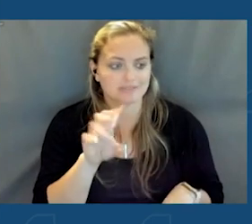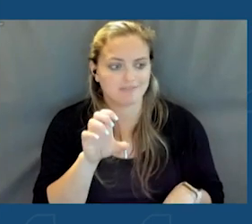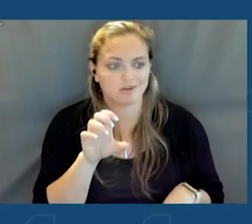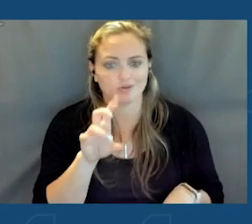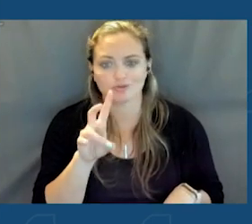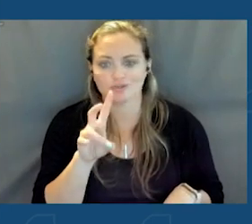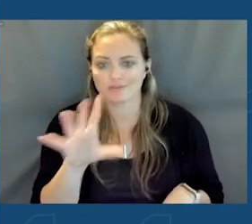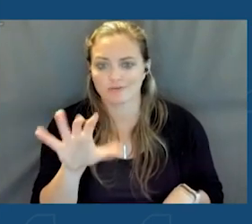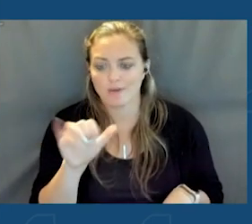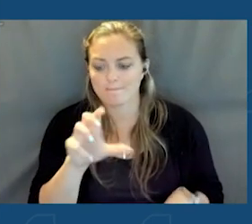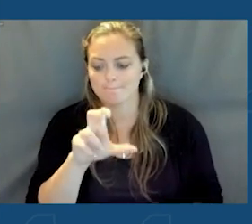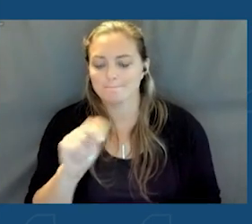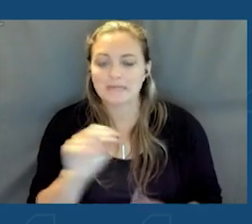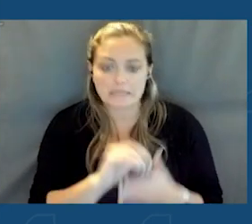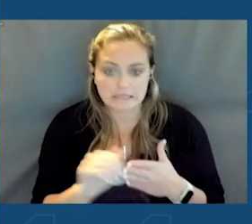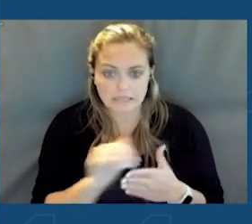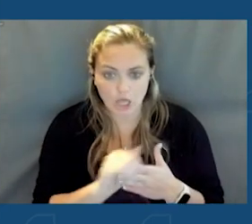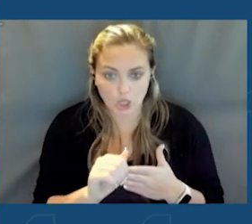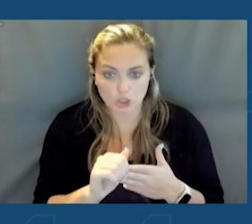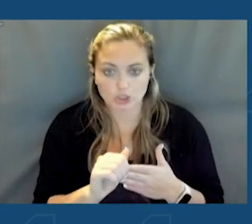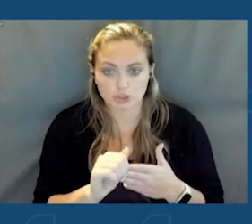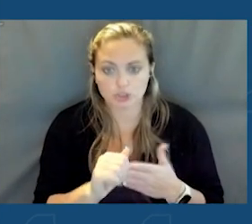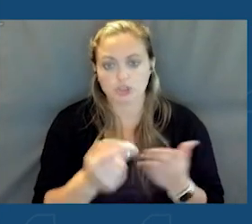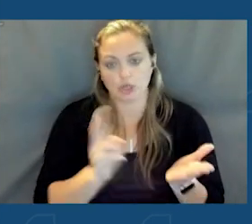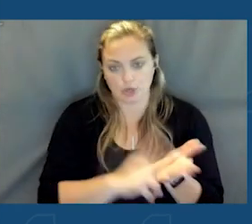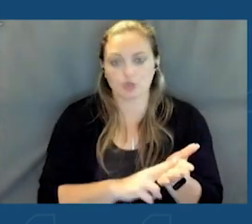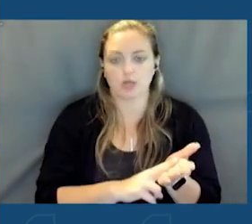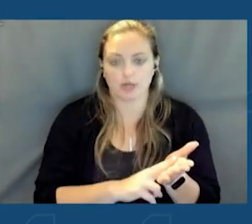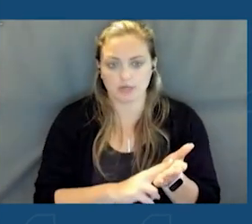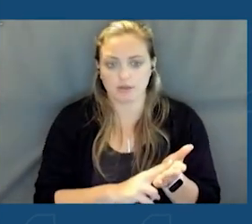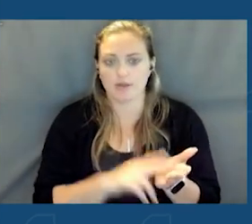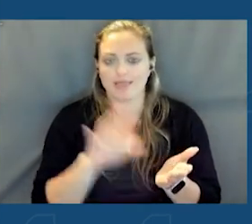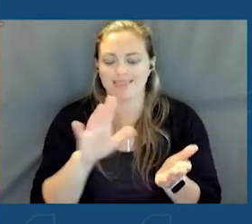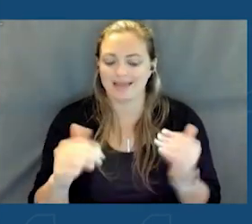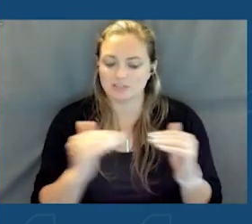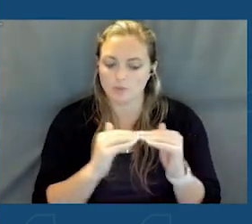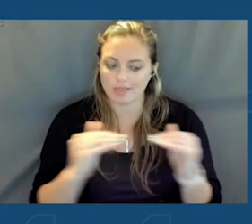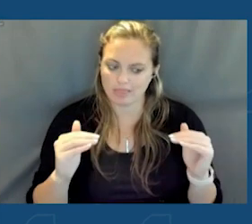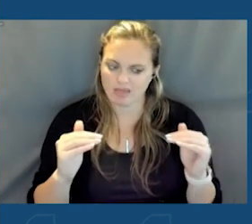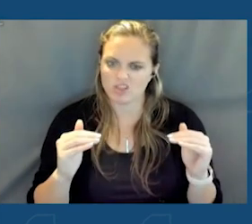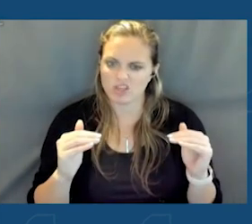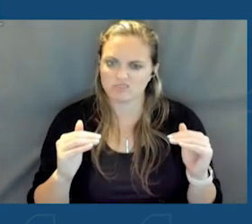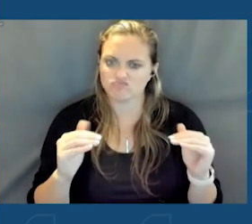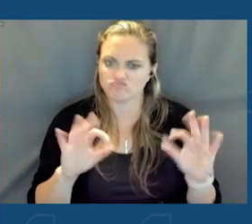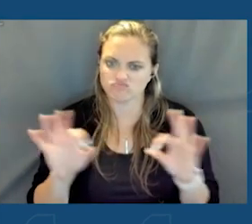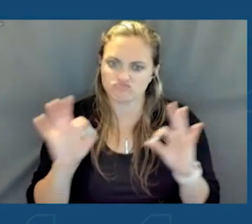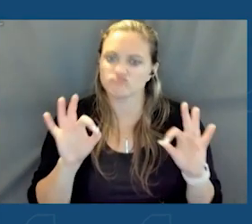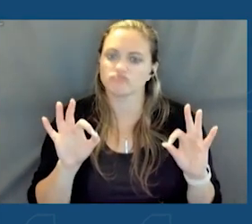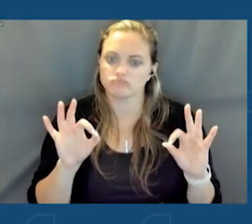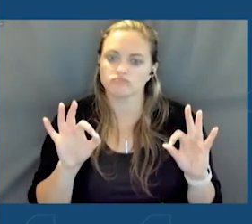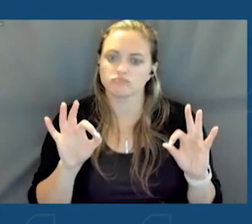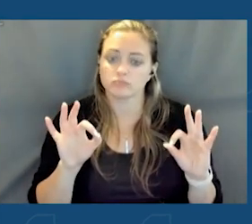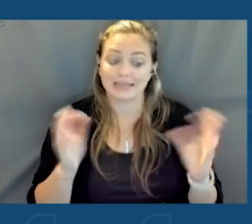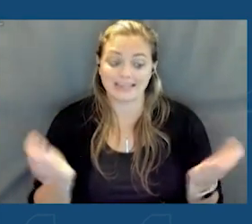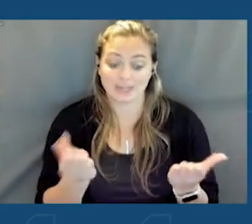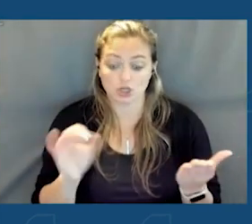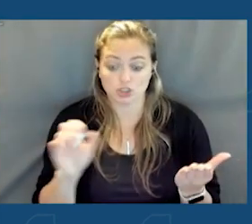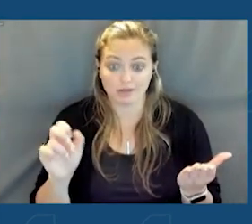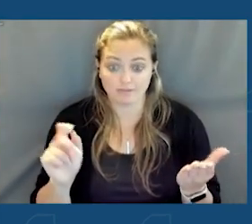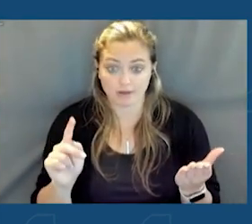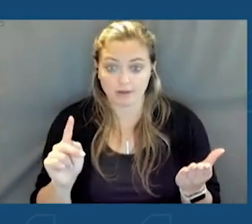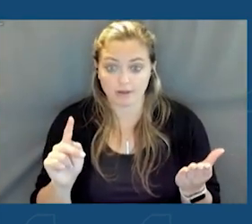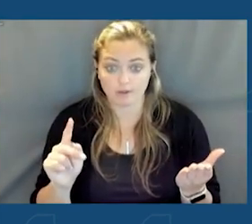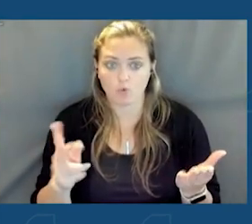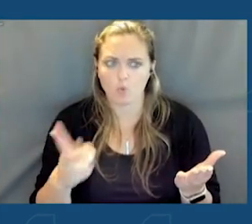$775 million in contracts. That's what leveling the playing fields look like. And down here at JFK, we want to see